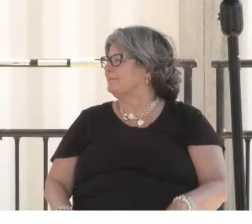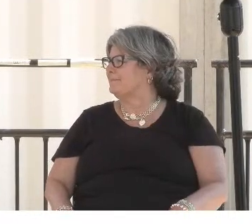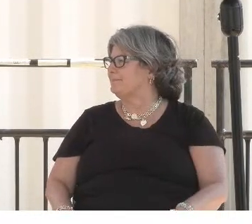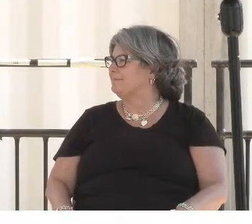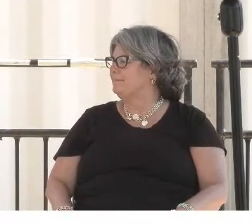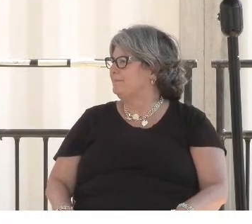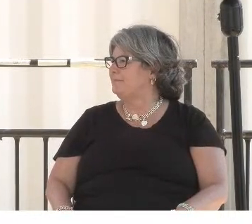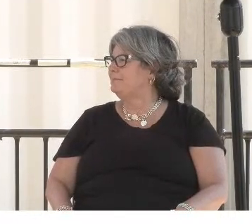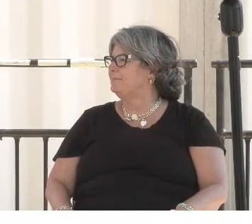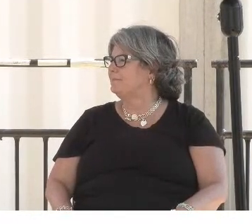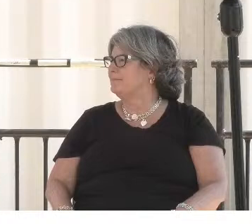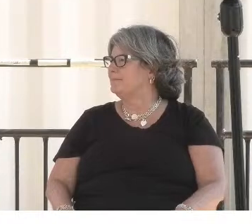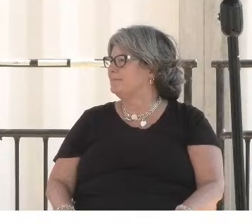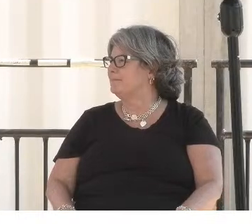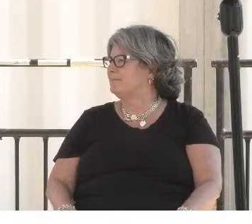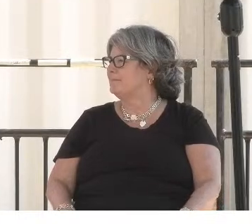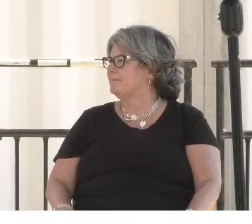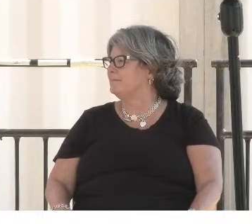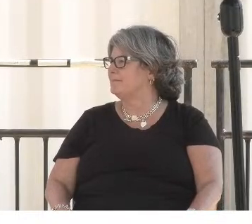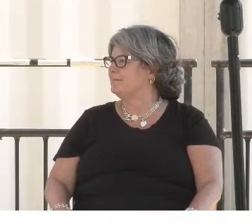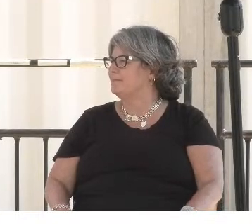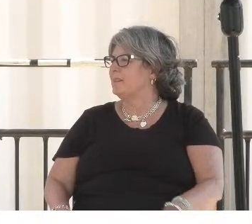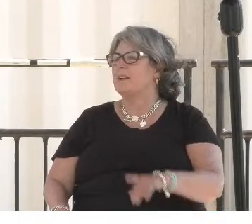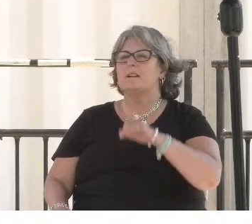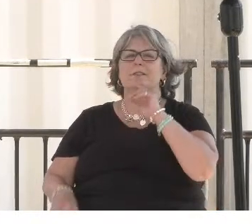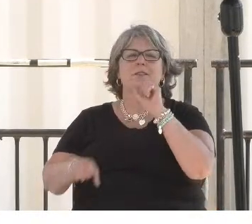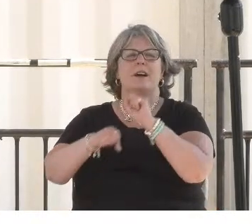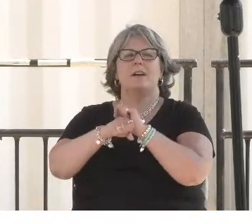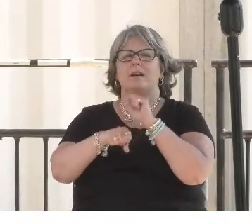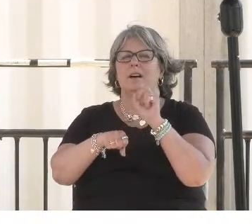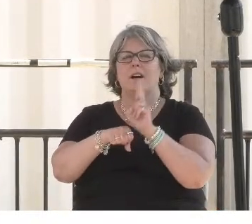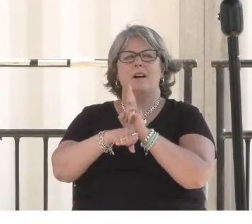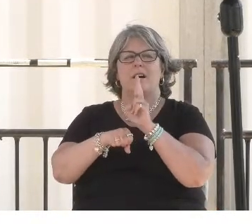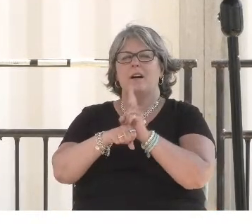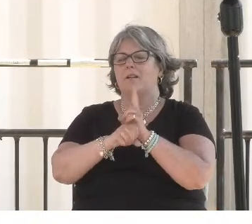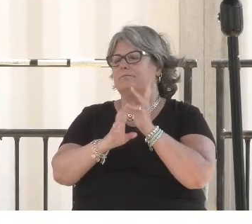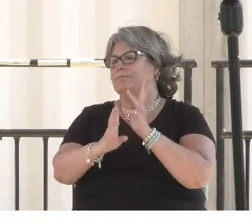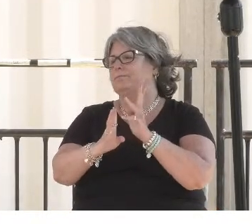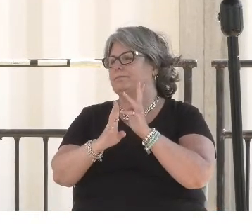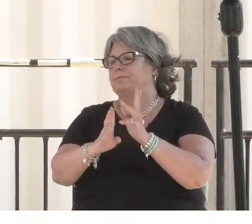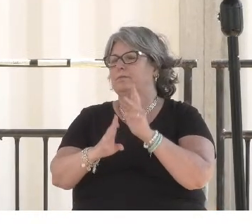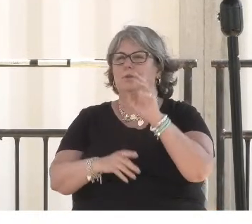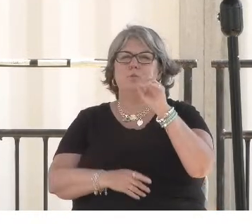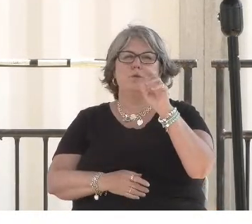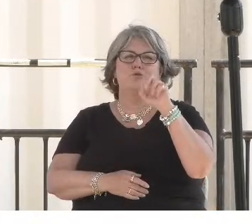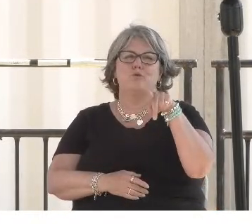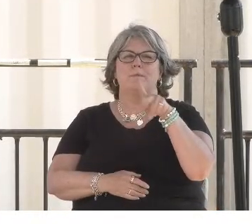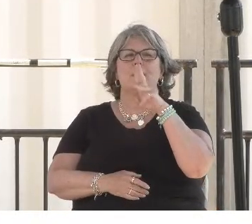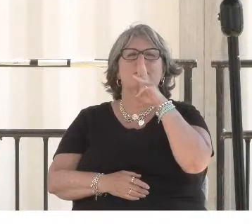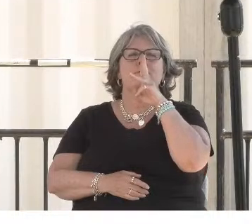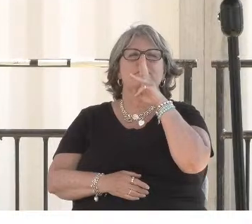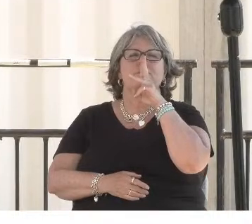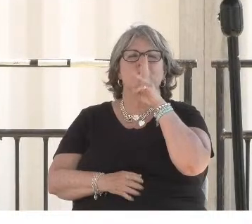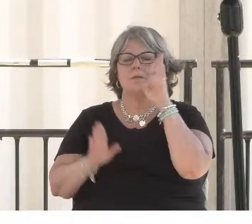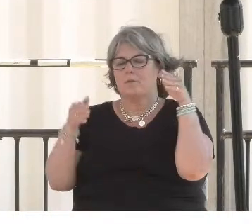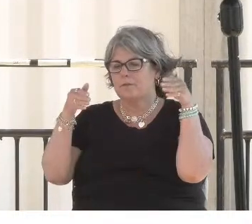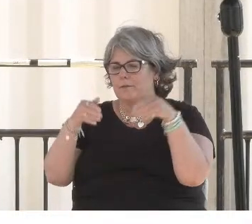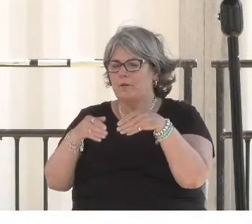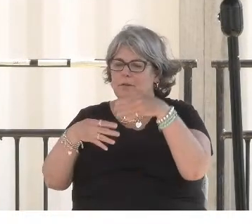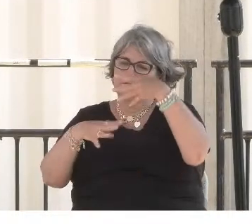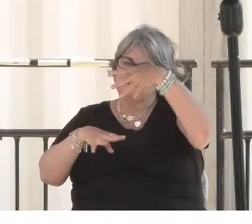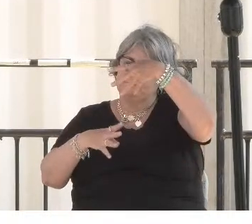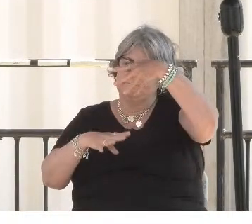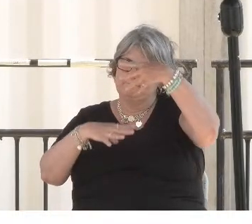California. So yes, absolutely. That's all we irrigate the vineyards with is drip. The water's focused. We can get it down to where